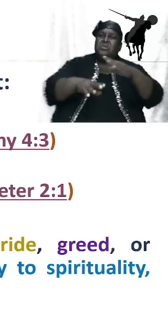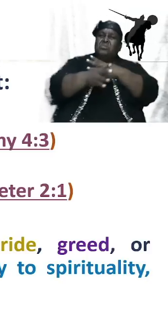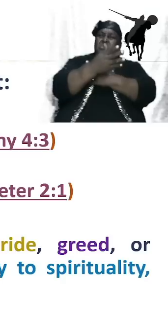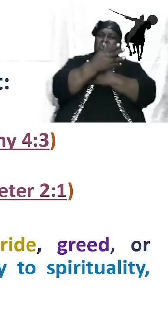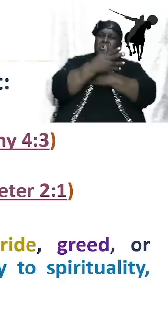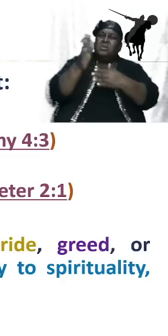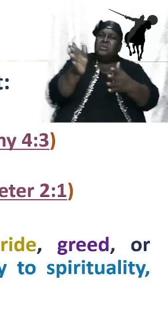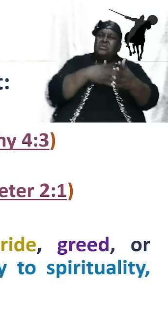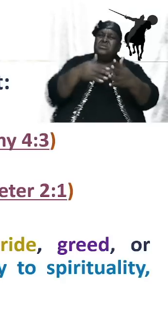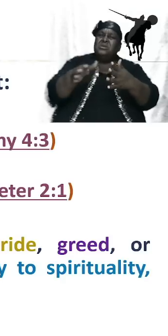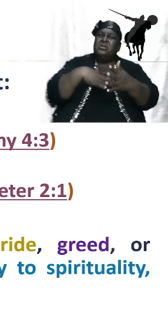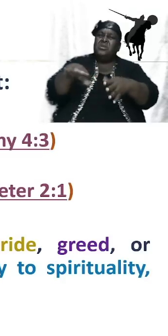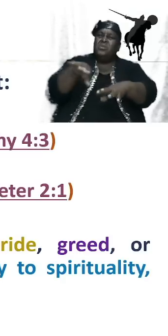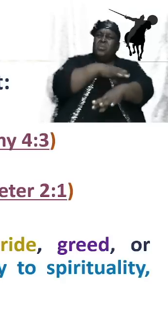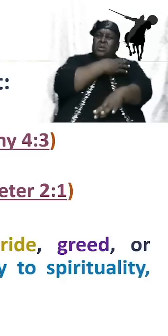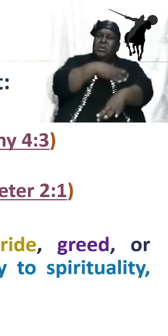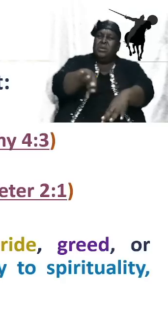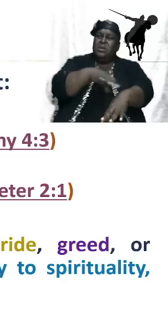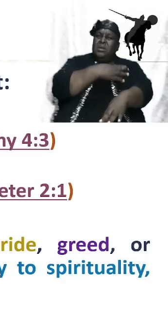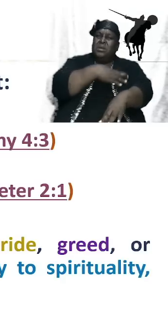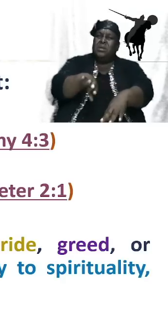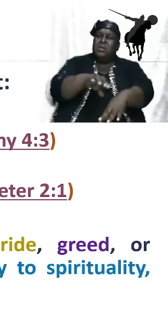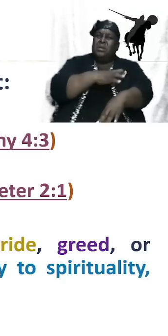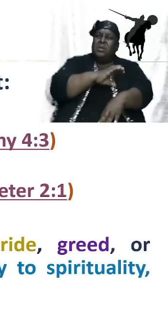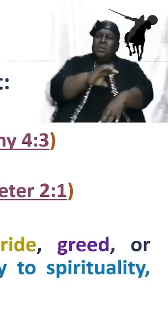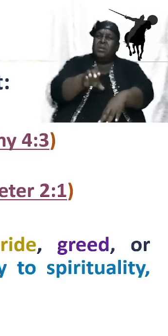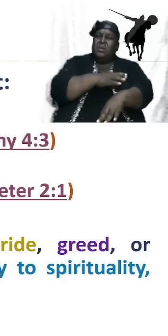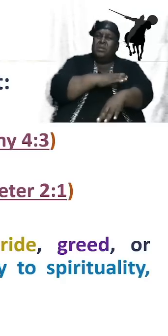nothing is wrong with that. And these things are slowly